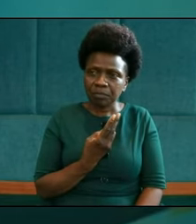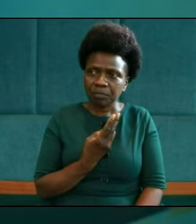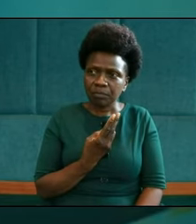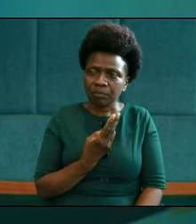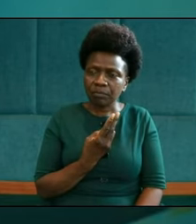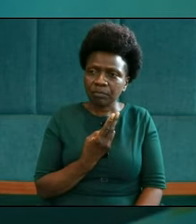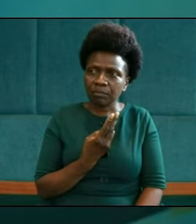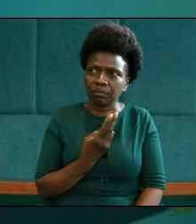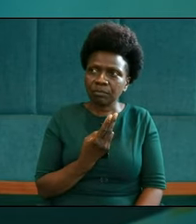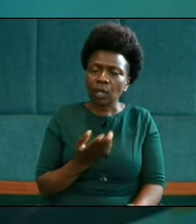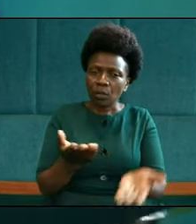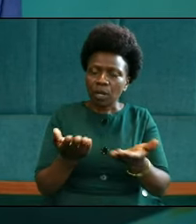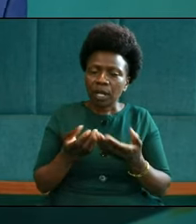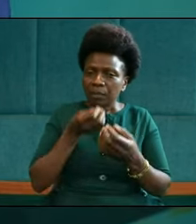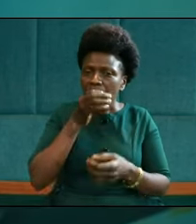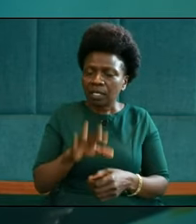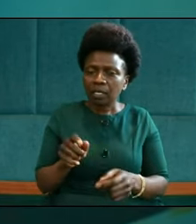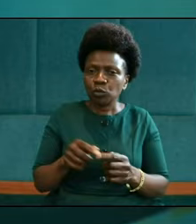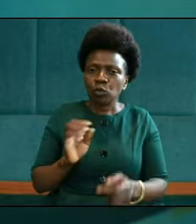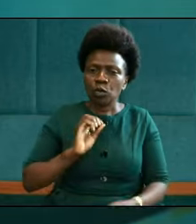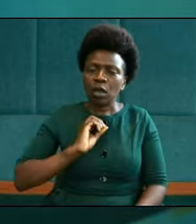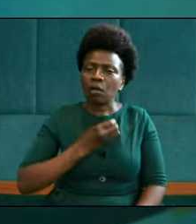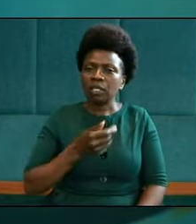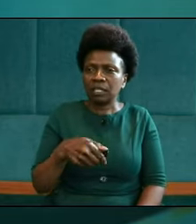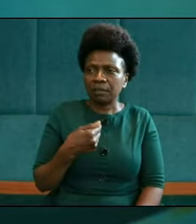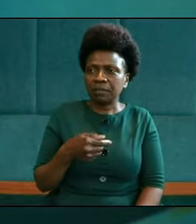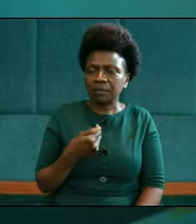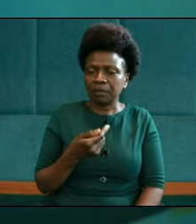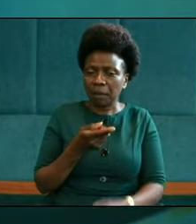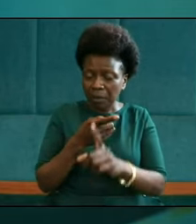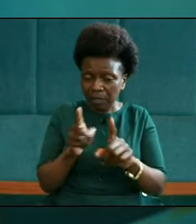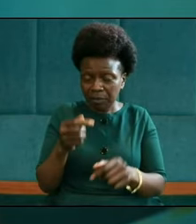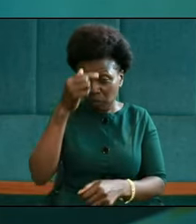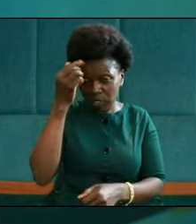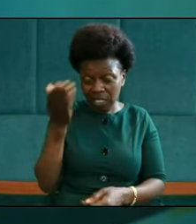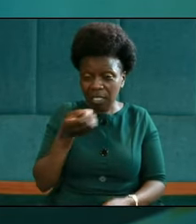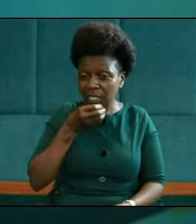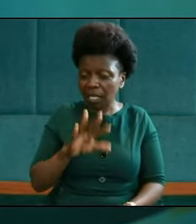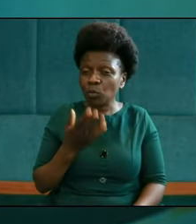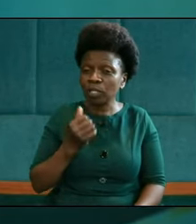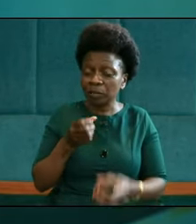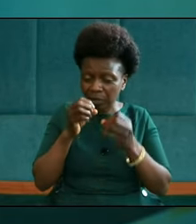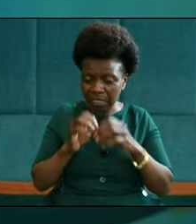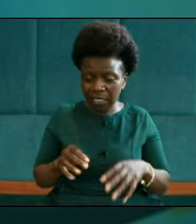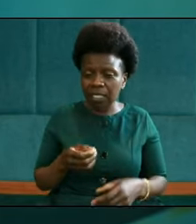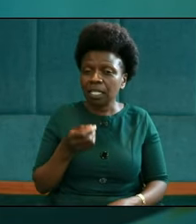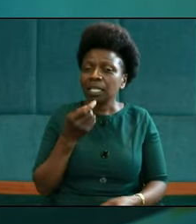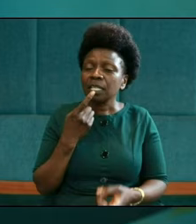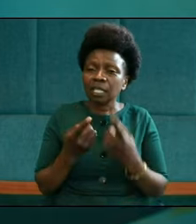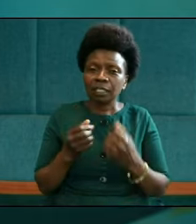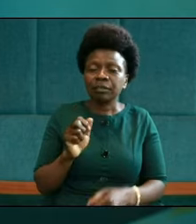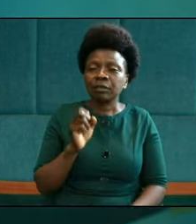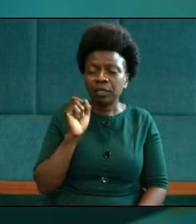And because he's a son and he needs blessing, he accepts and brings, and the